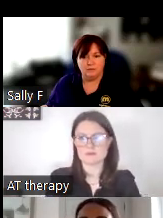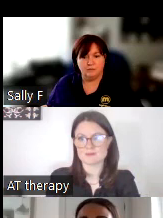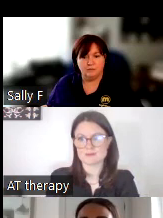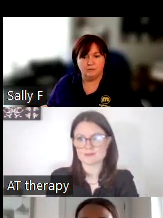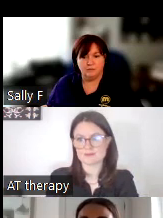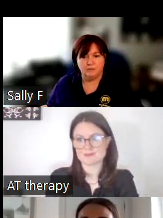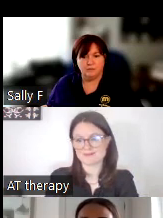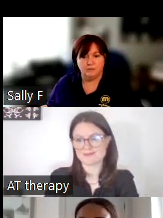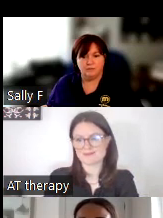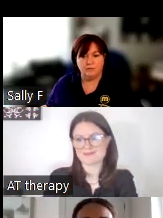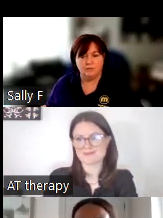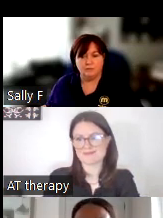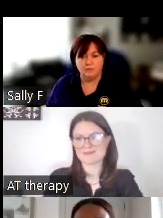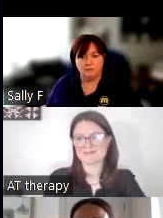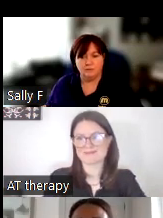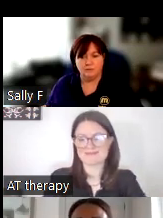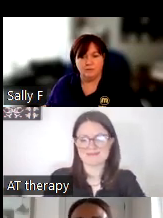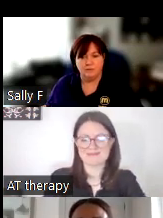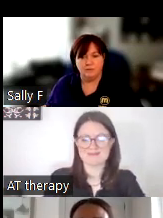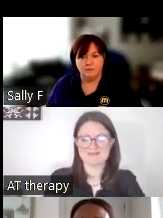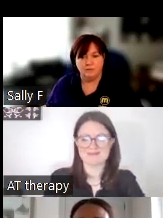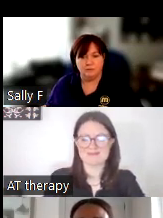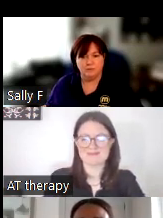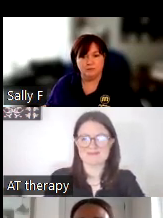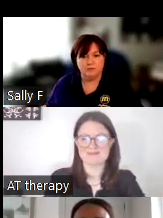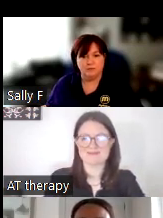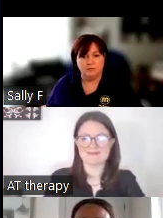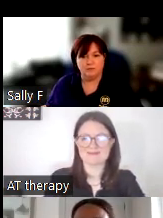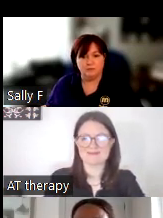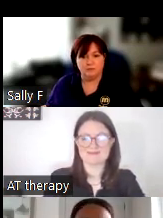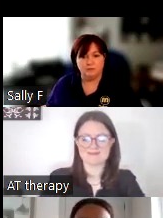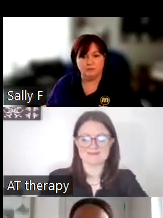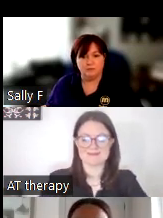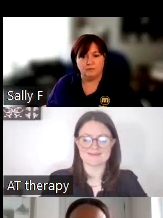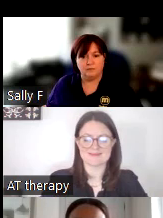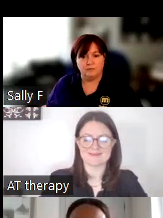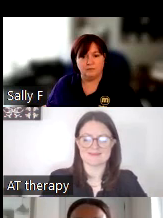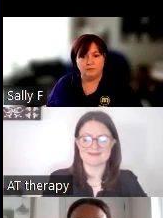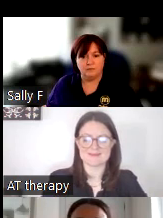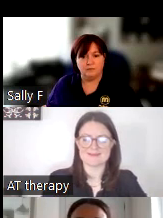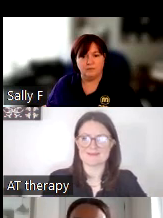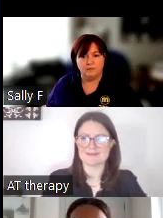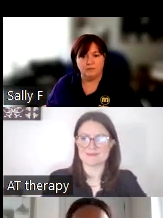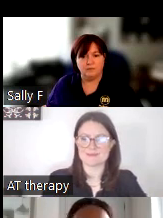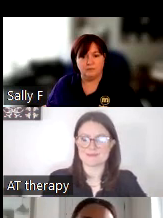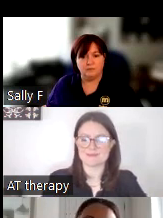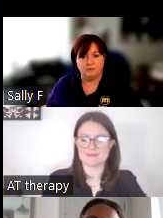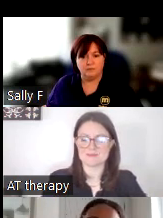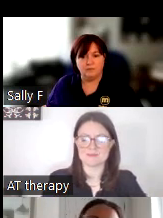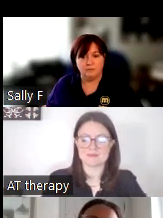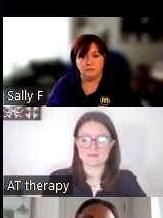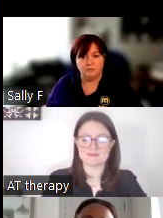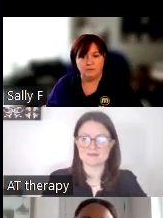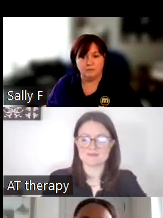friendly accreditation with them by getting all of the trainers signed up in using Makaton, which is just fantastic. I know that Baby Sensory,